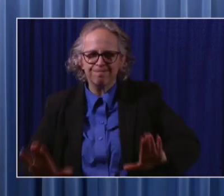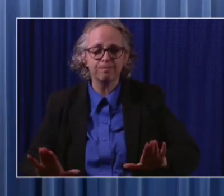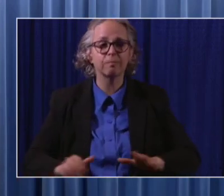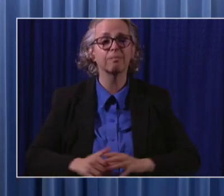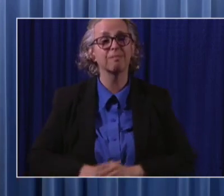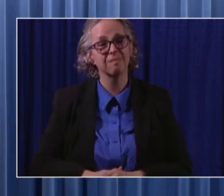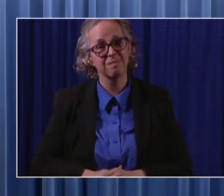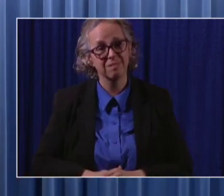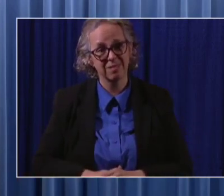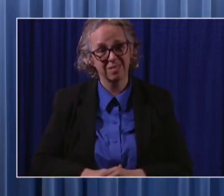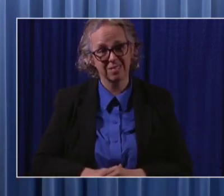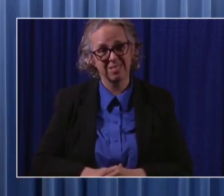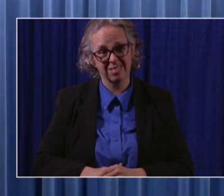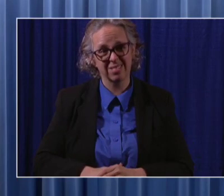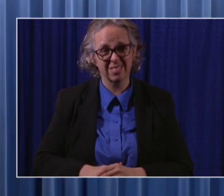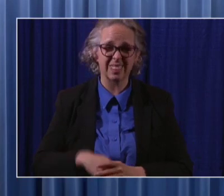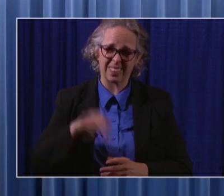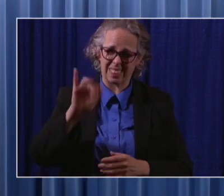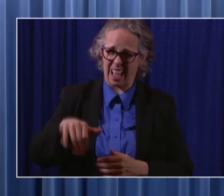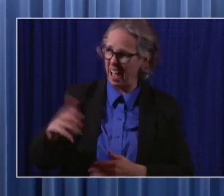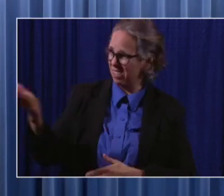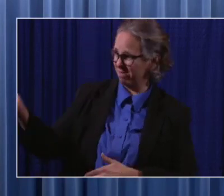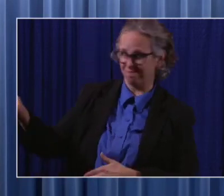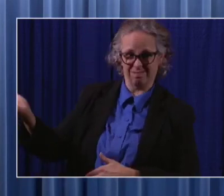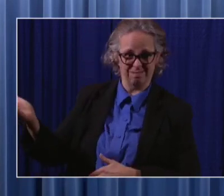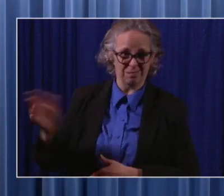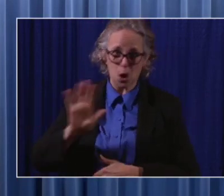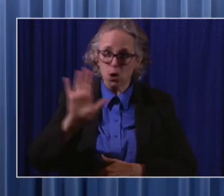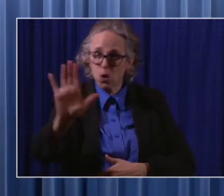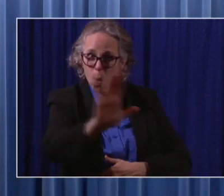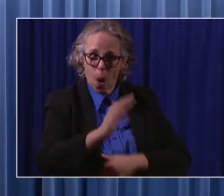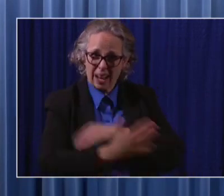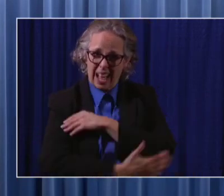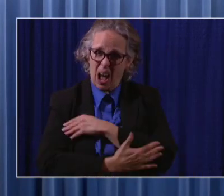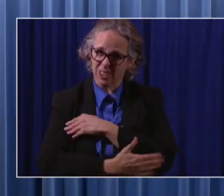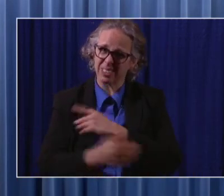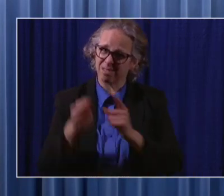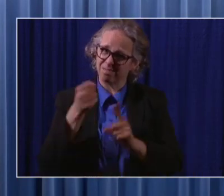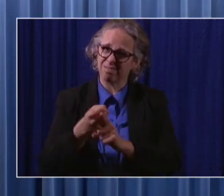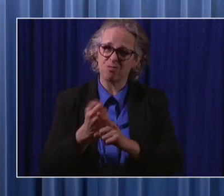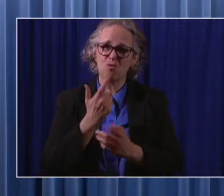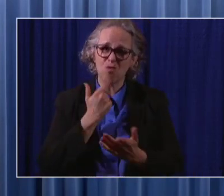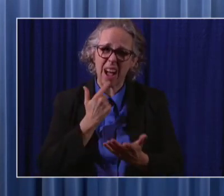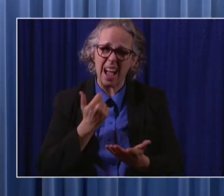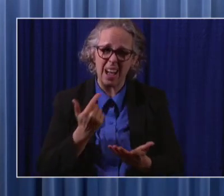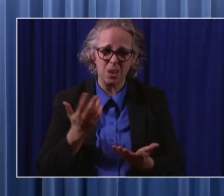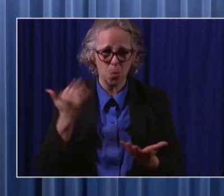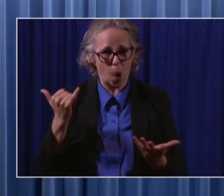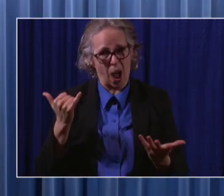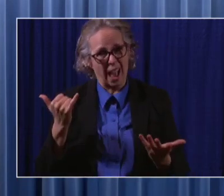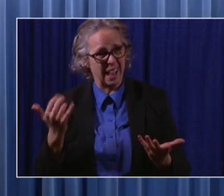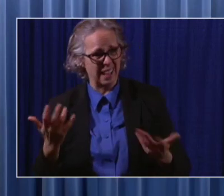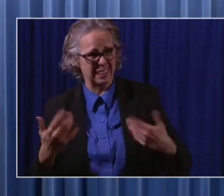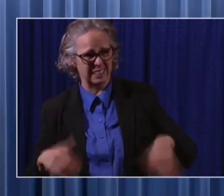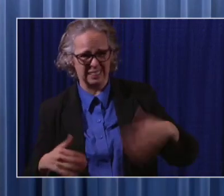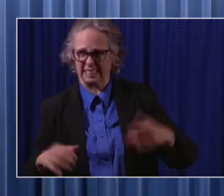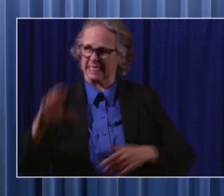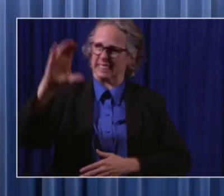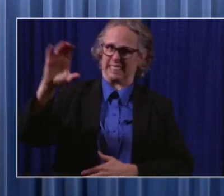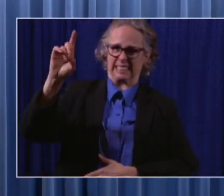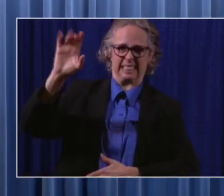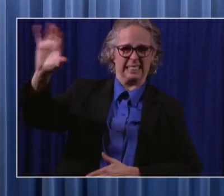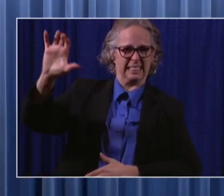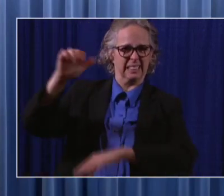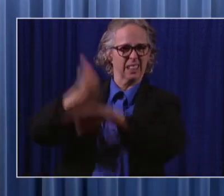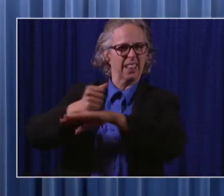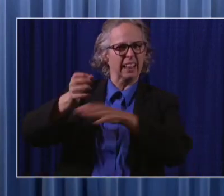These are the counties, as I said, these are the counties that are there because of a high incident number. So what it means is the rate of increase may